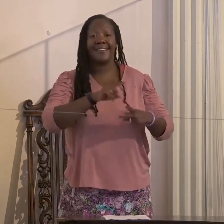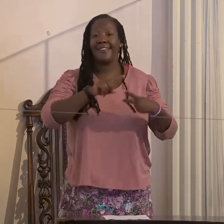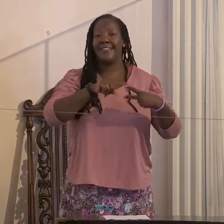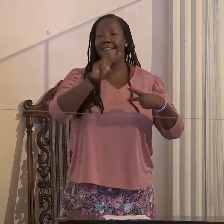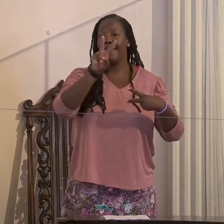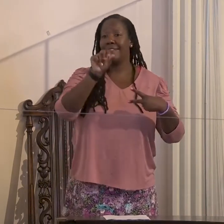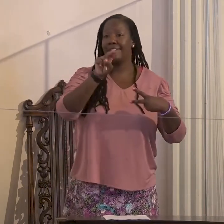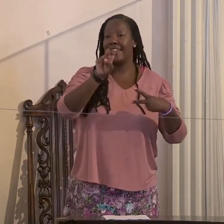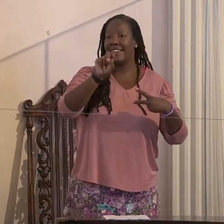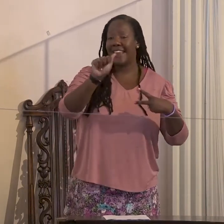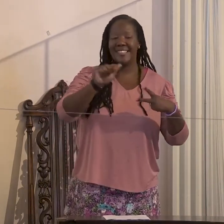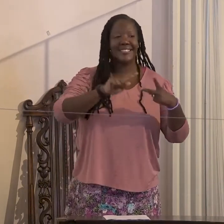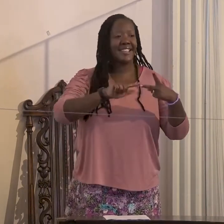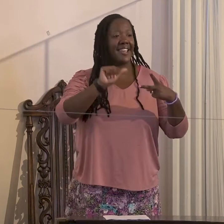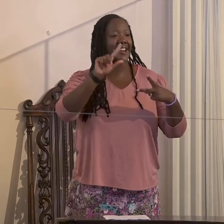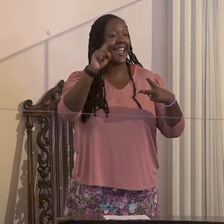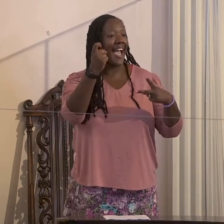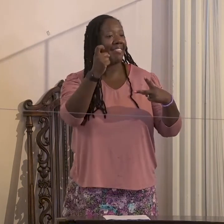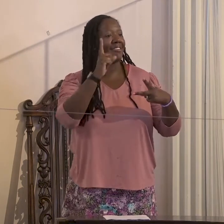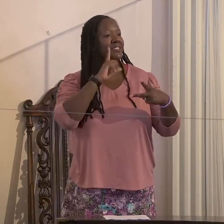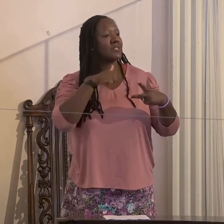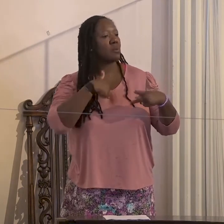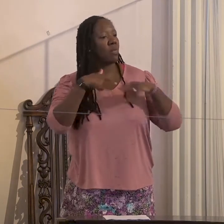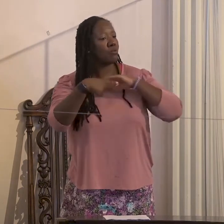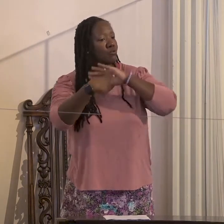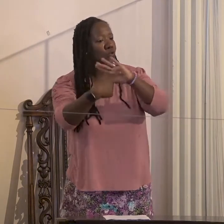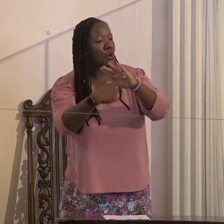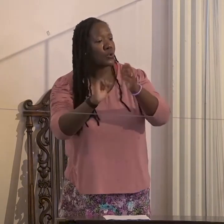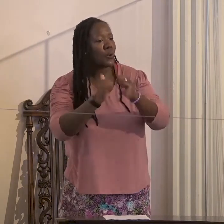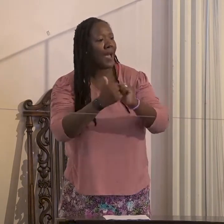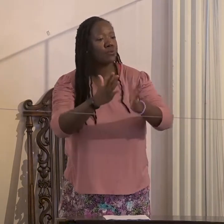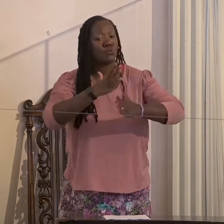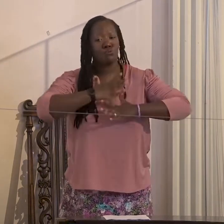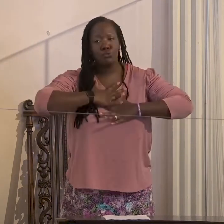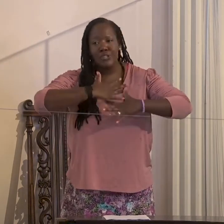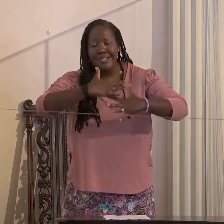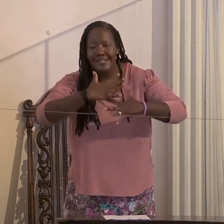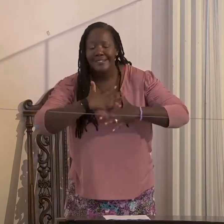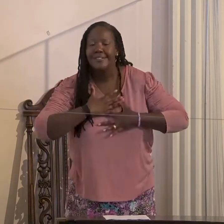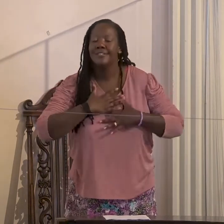invite you to breathe and relax with harp and voice.